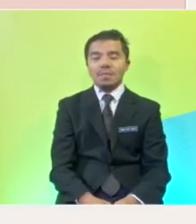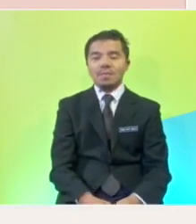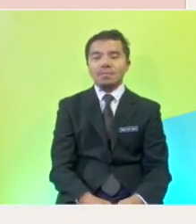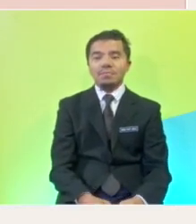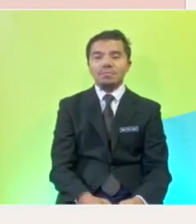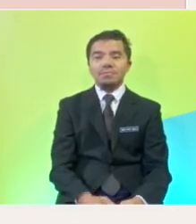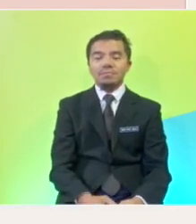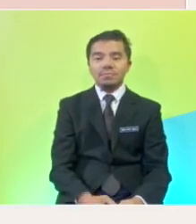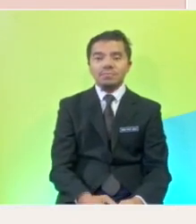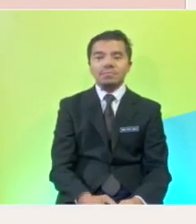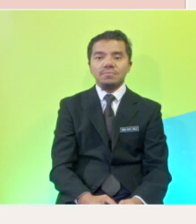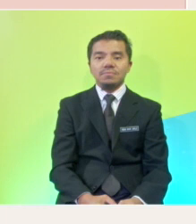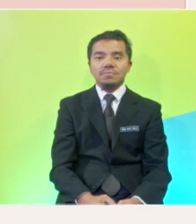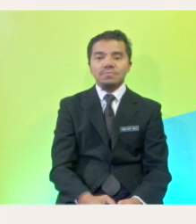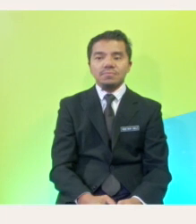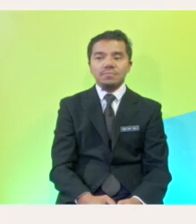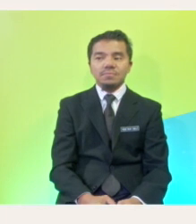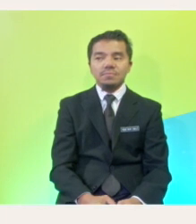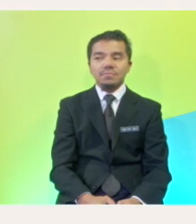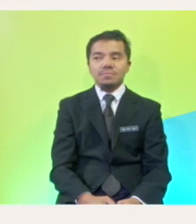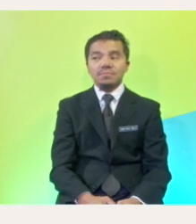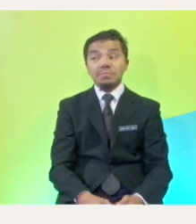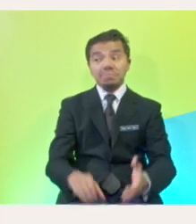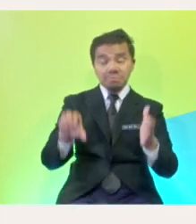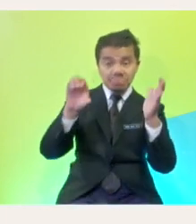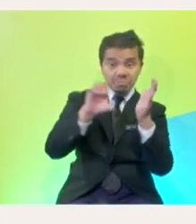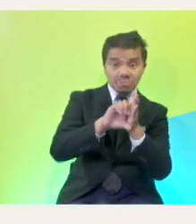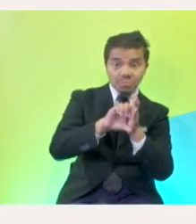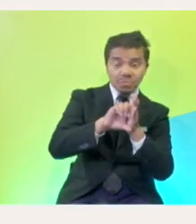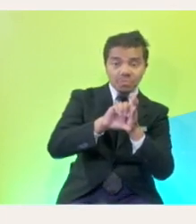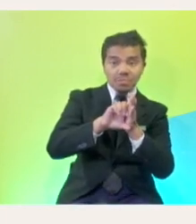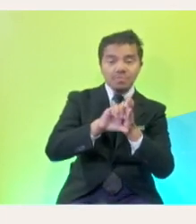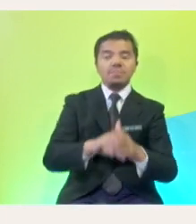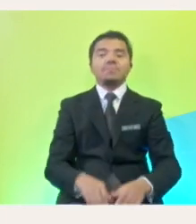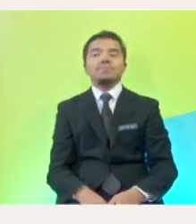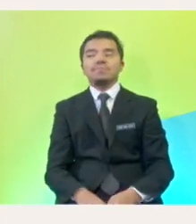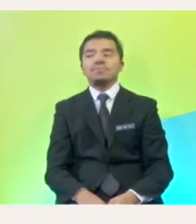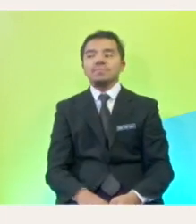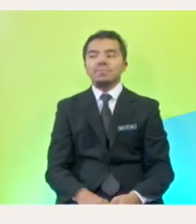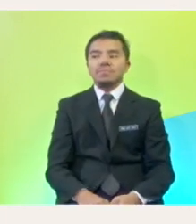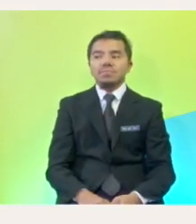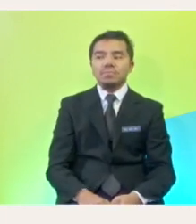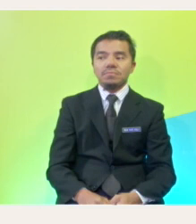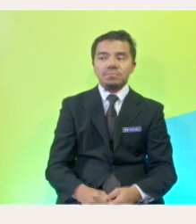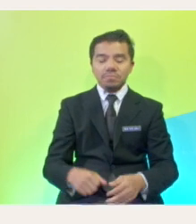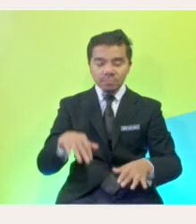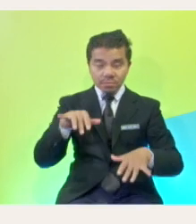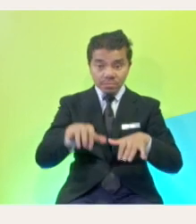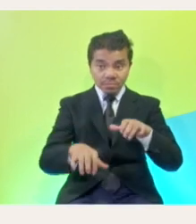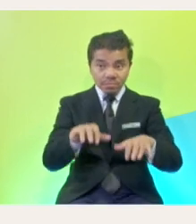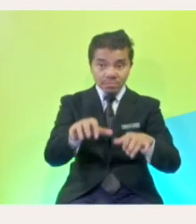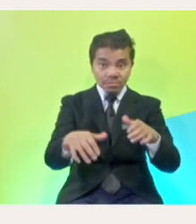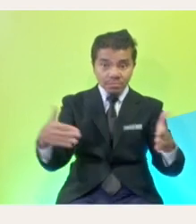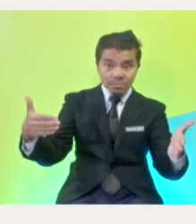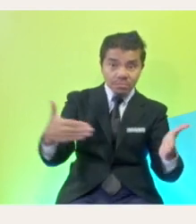the body to respond. Okay, for example, I give you some reflex actions. Okay, when you accidentally stepping on a sharp object,